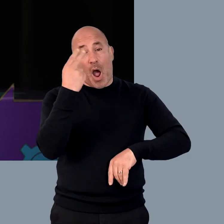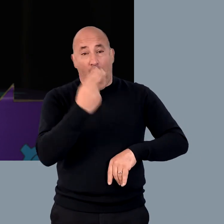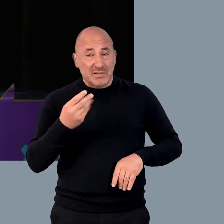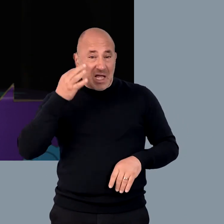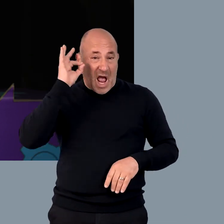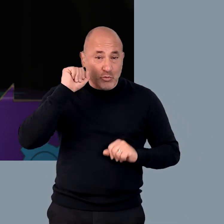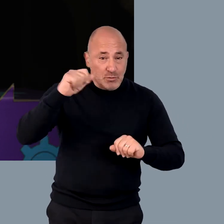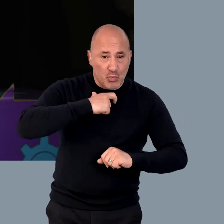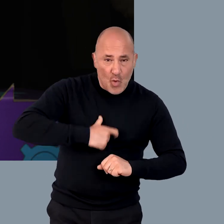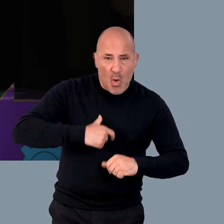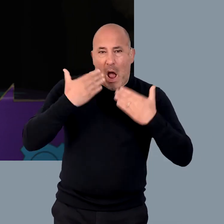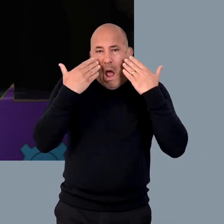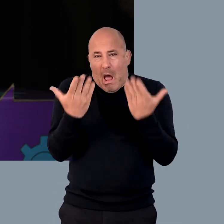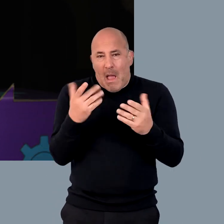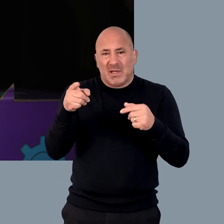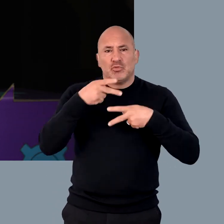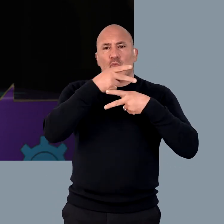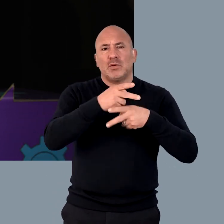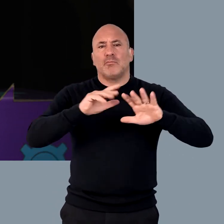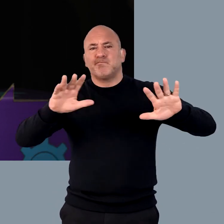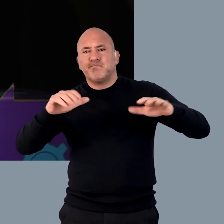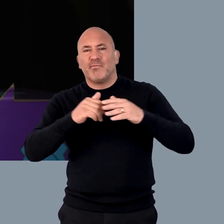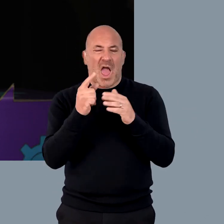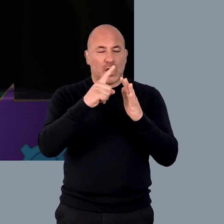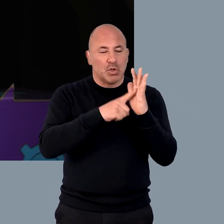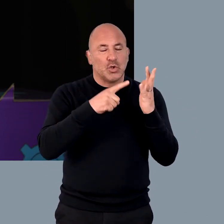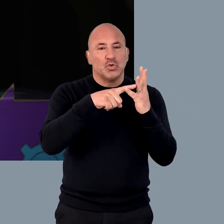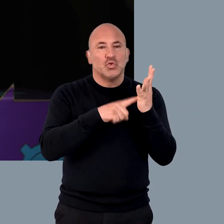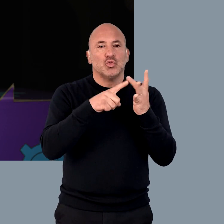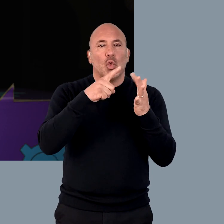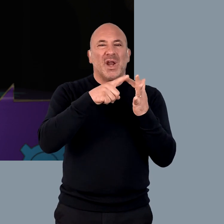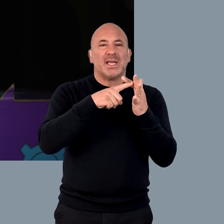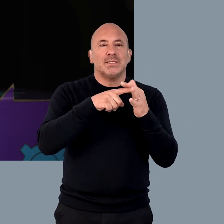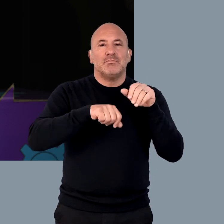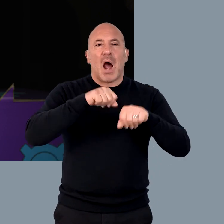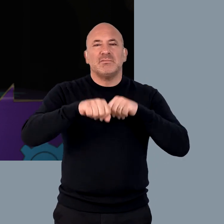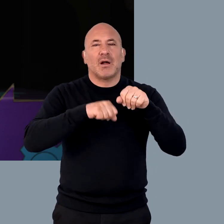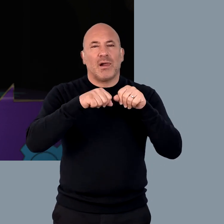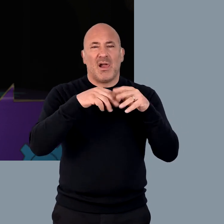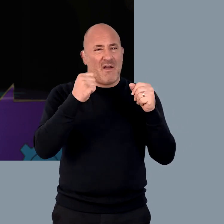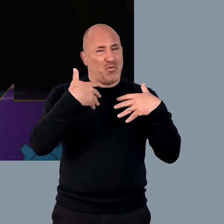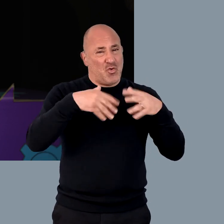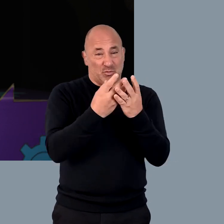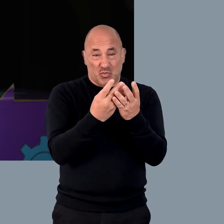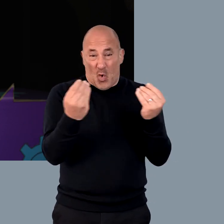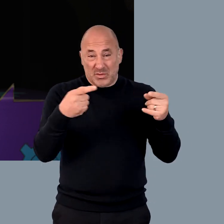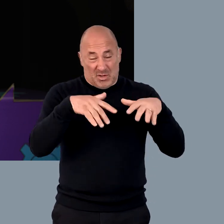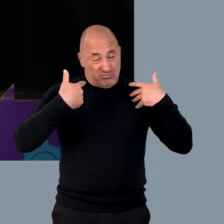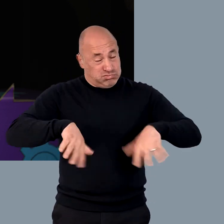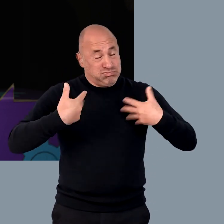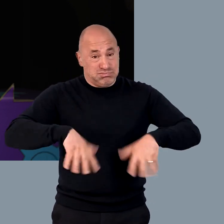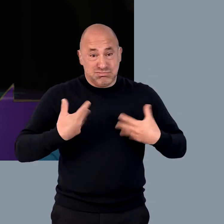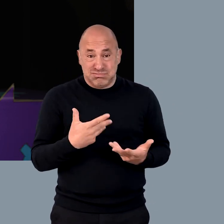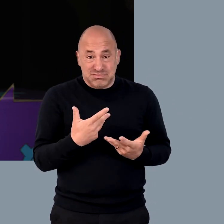artists, but I think the role of organisations, maybe it's an arts council thing, I don't know, but it is to do that curation and go through